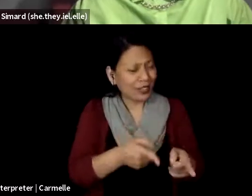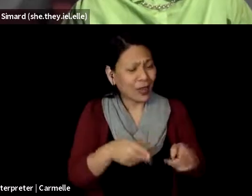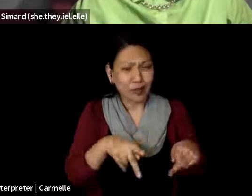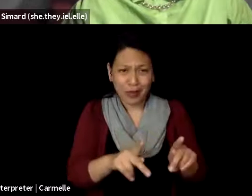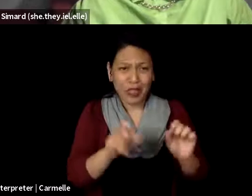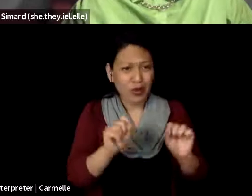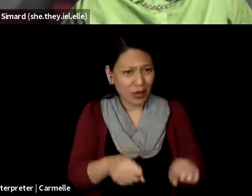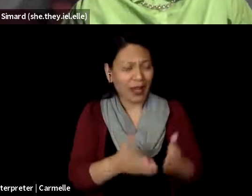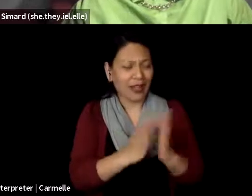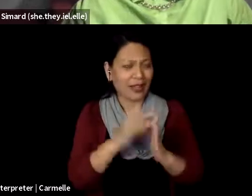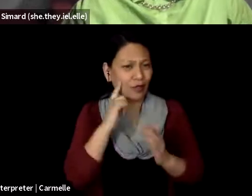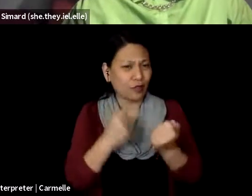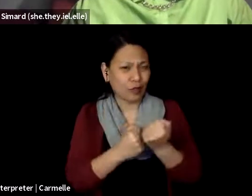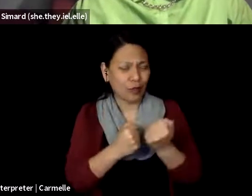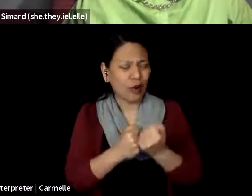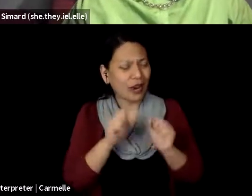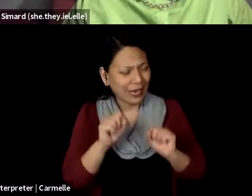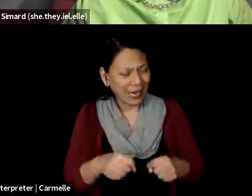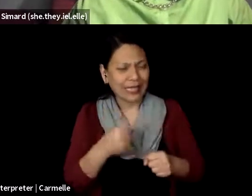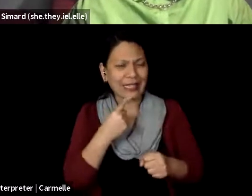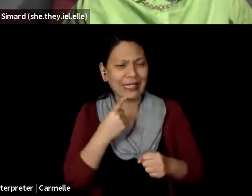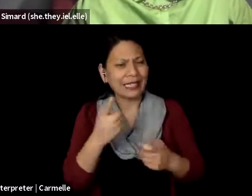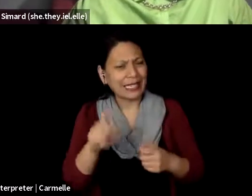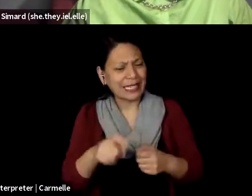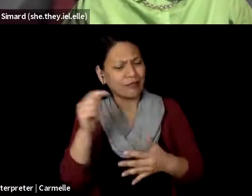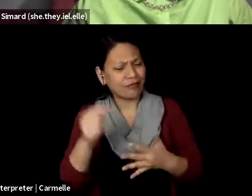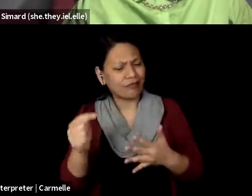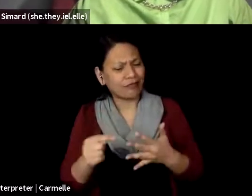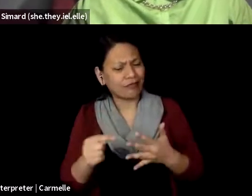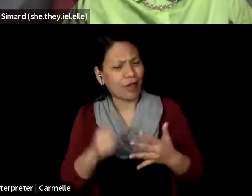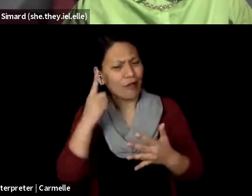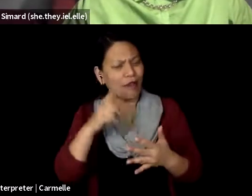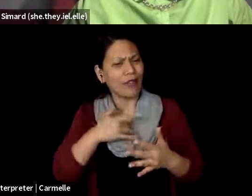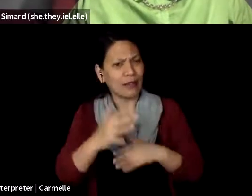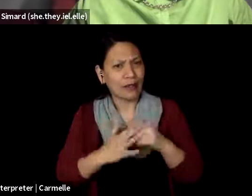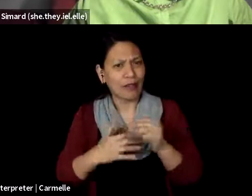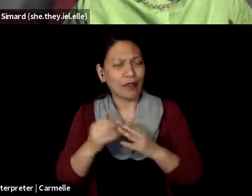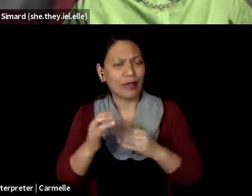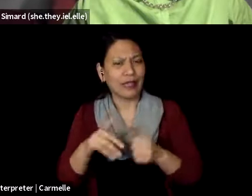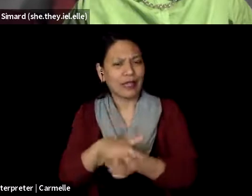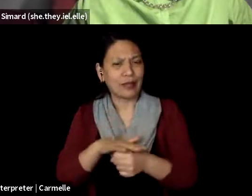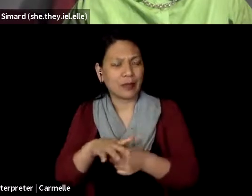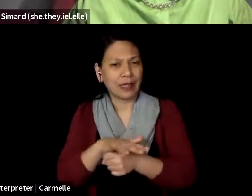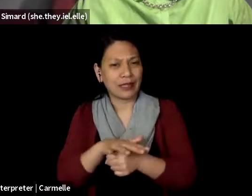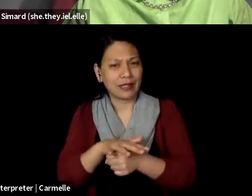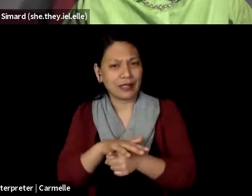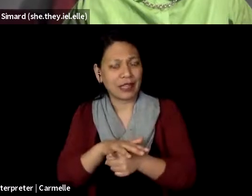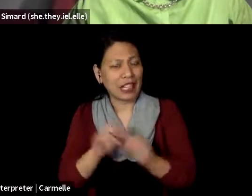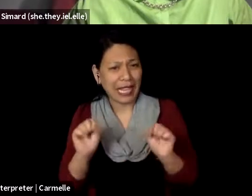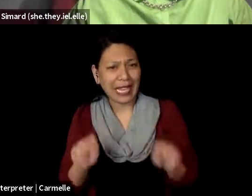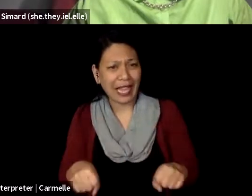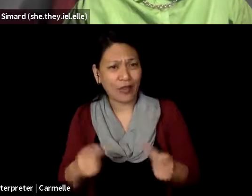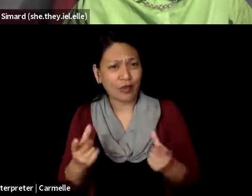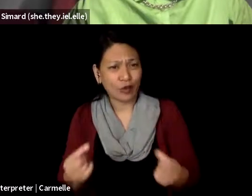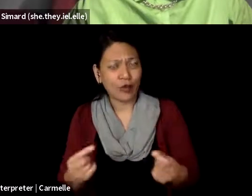they can ask for their practices to exist in the spaces that they're entering, and then how do we also